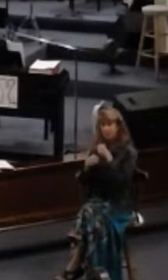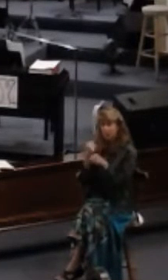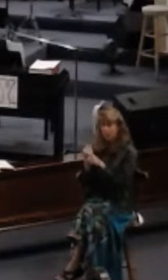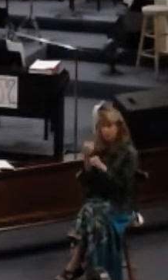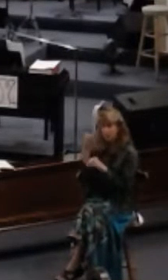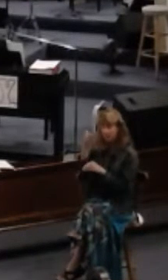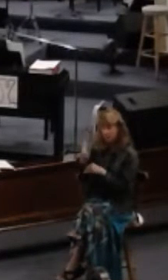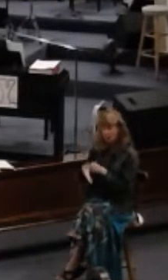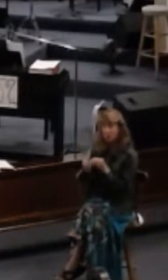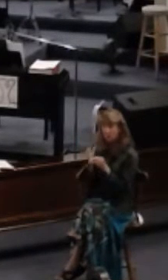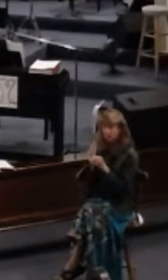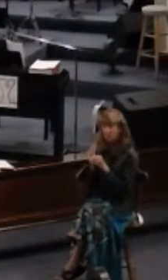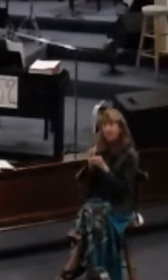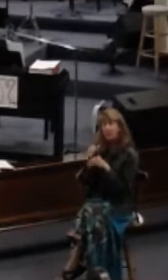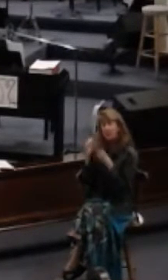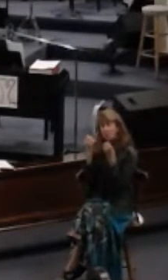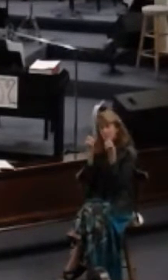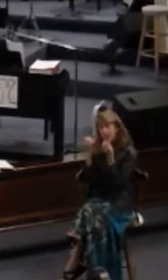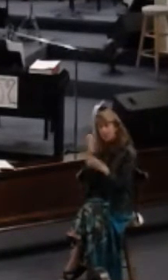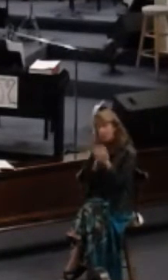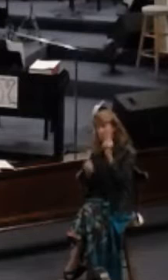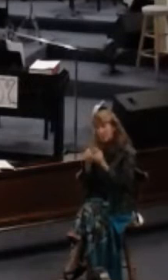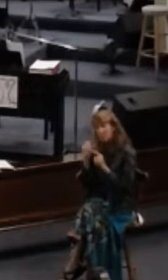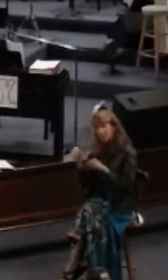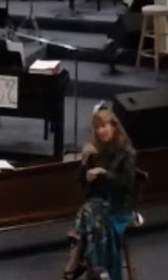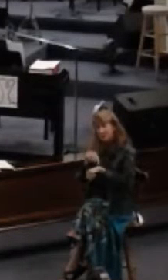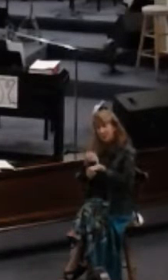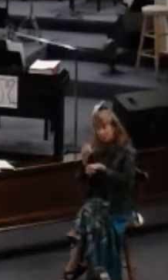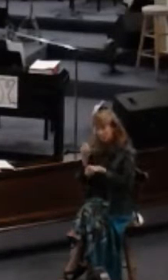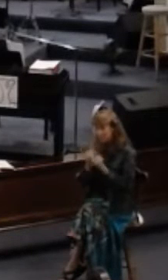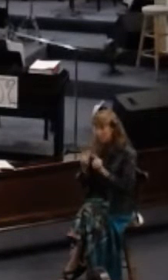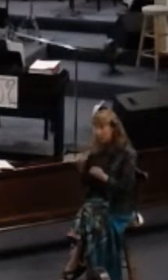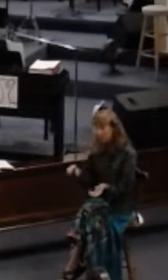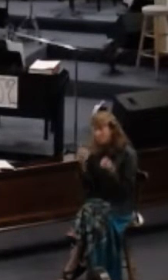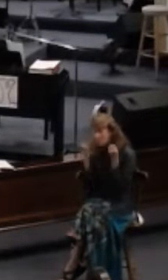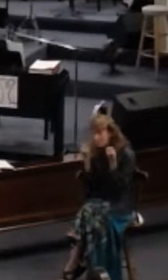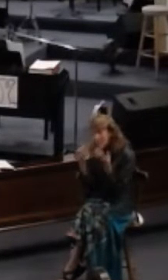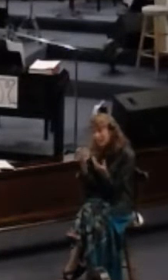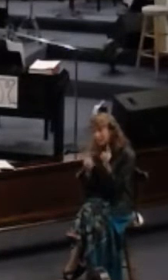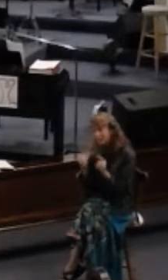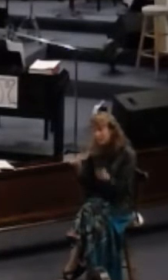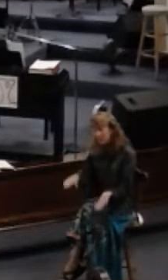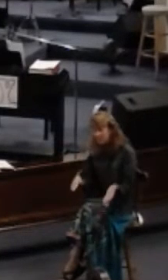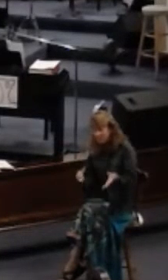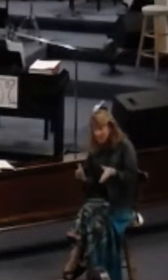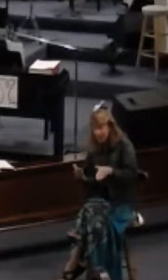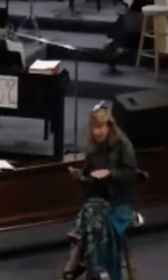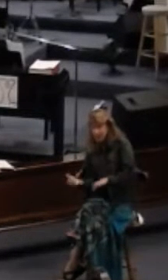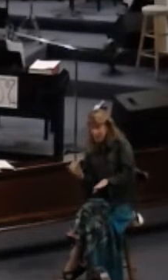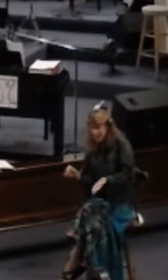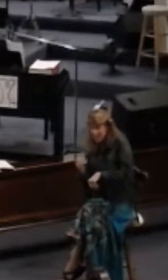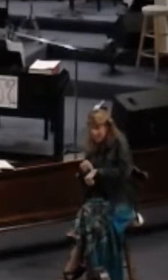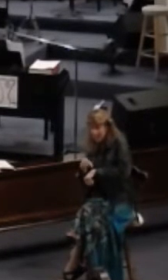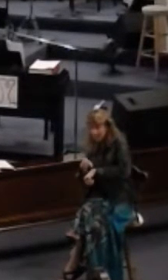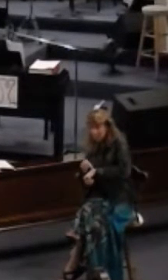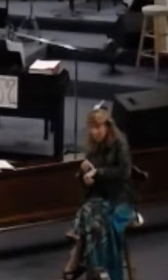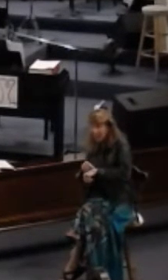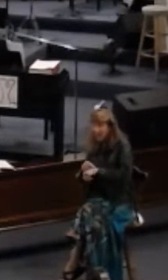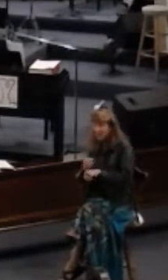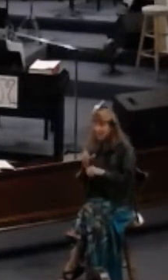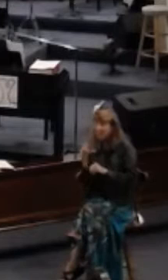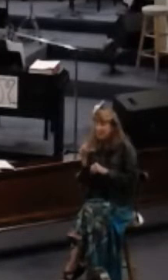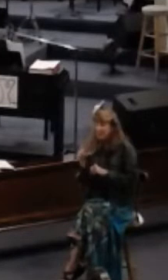to 1/3 of the entire population died, many needlessly. Another plague with similar